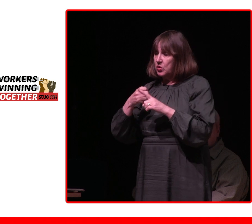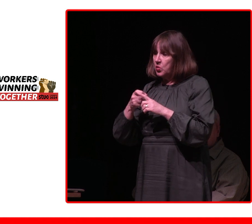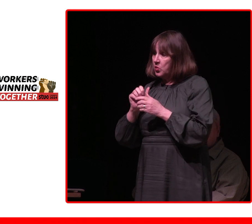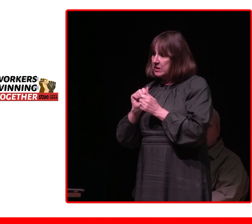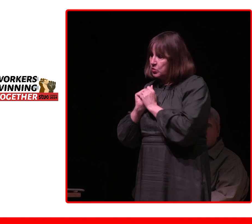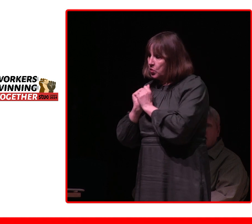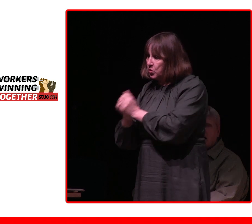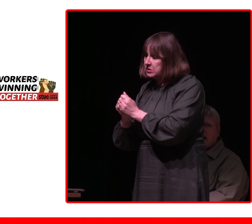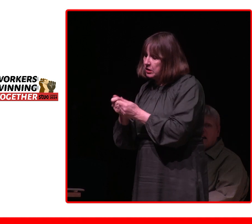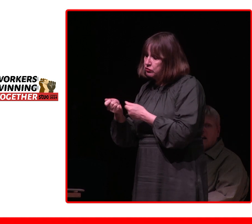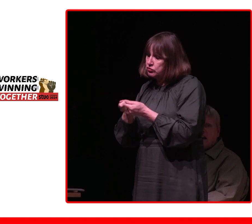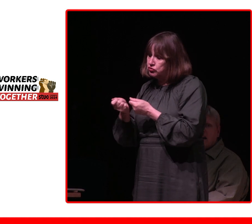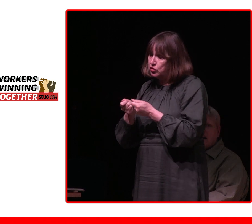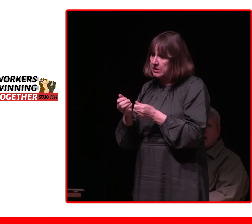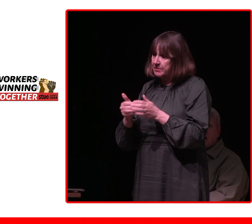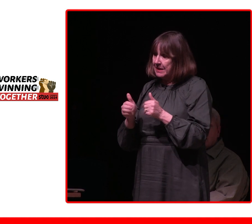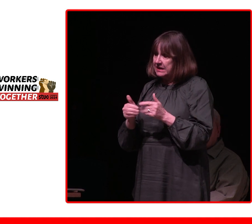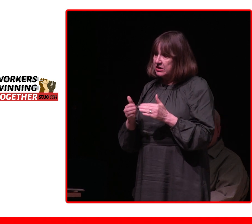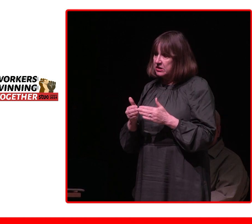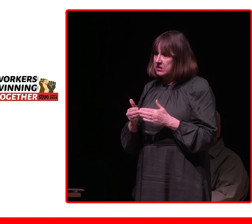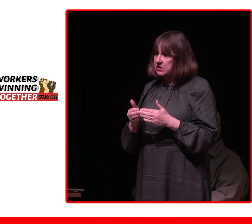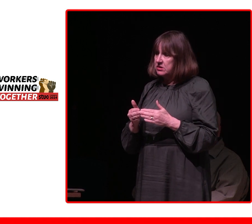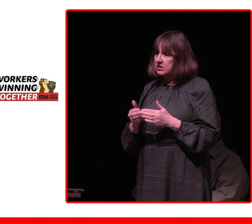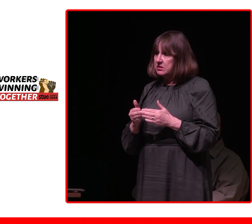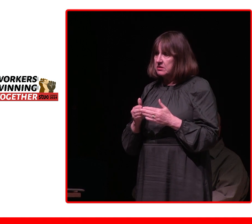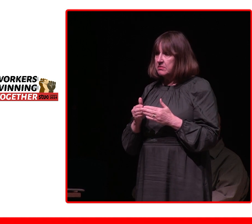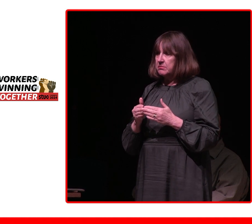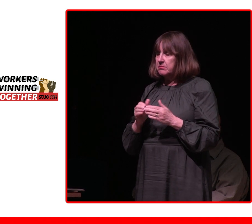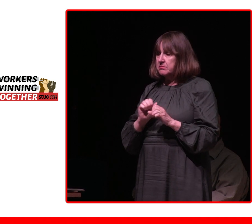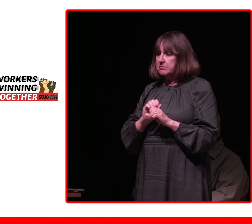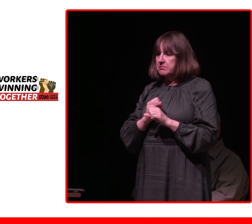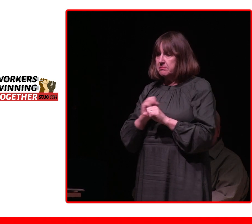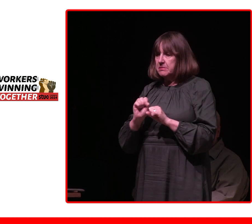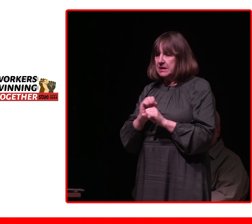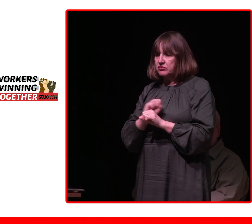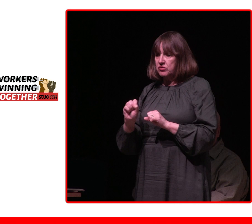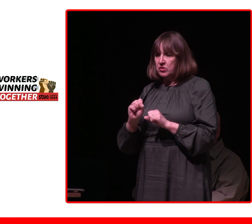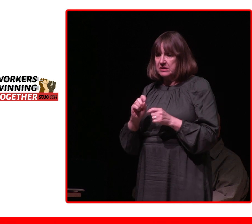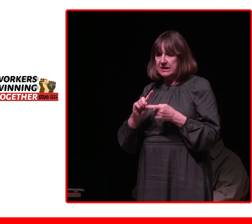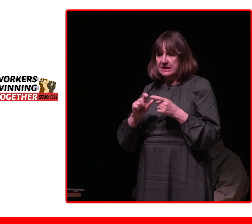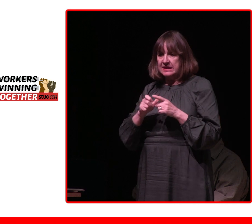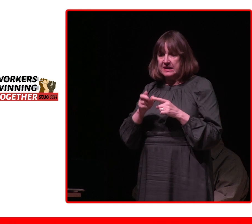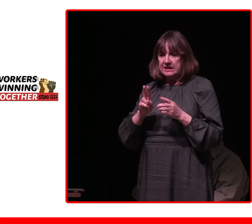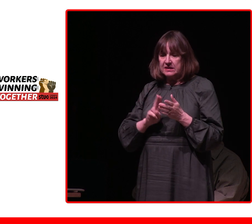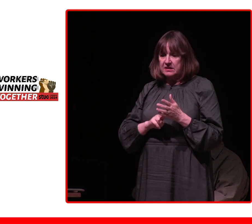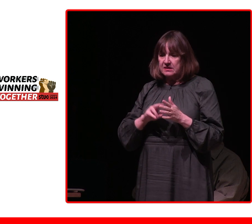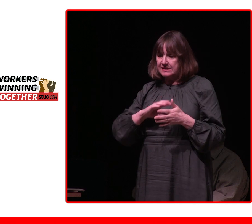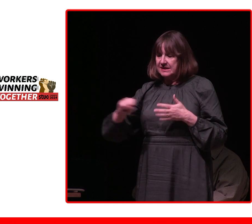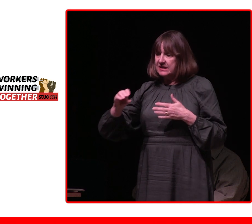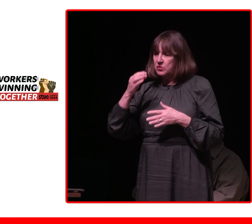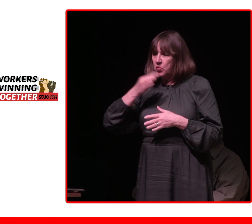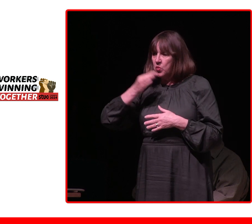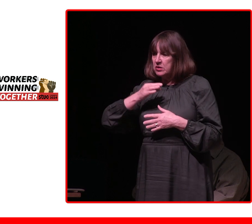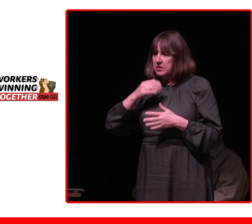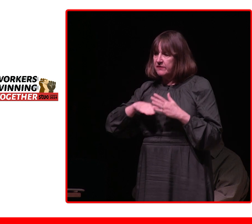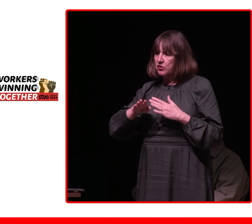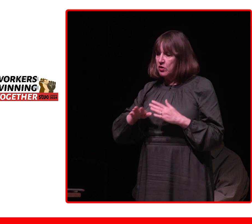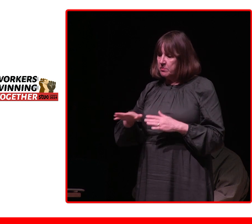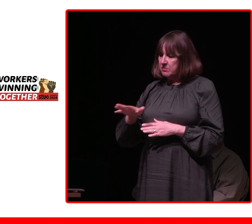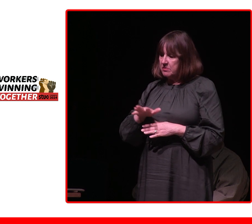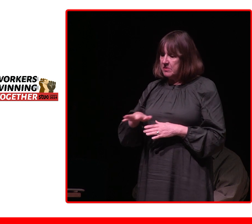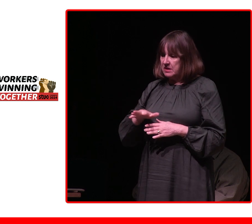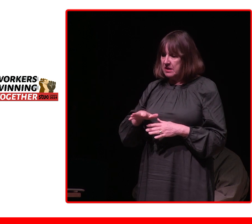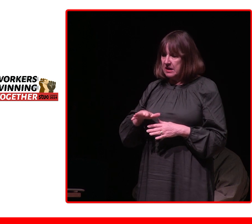owned, controlled and managed by Mayanot Eden, which steals water from the Seleucia spring in the occupied